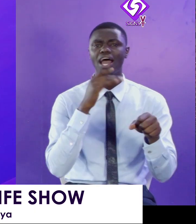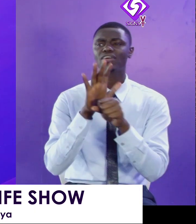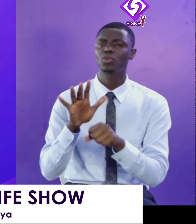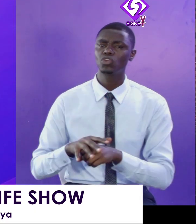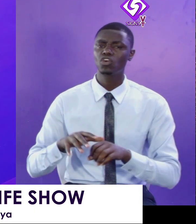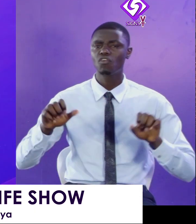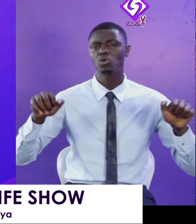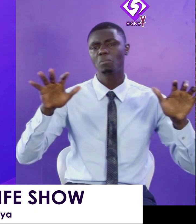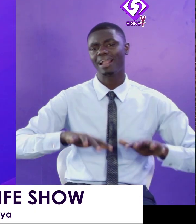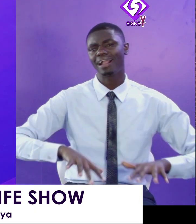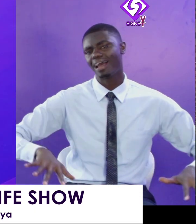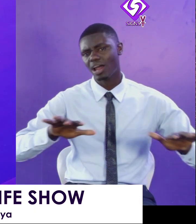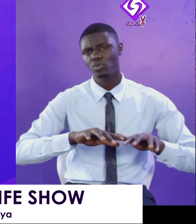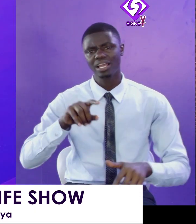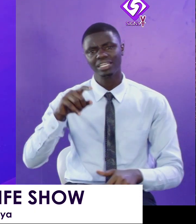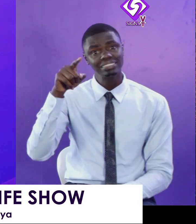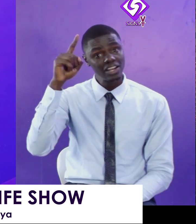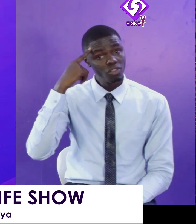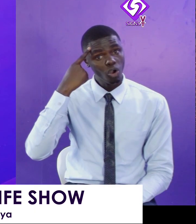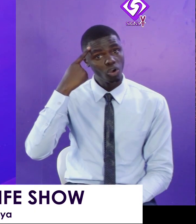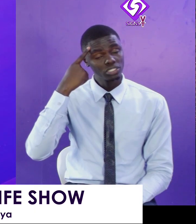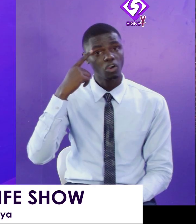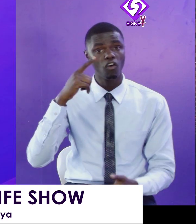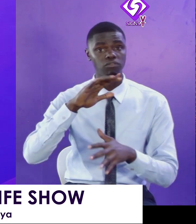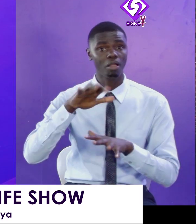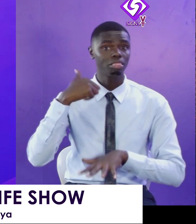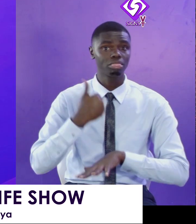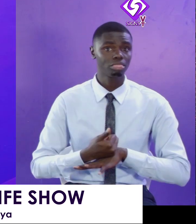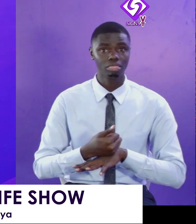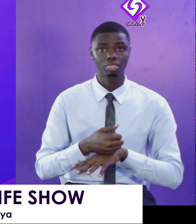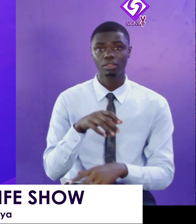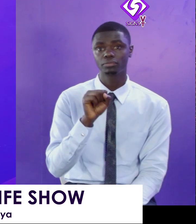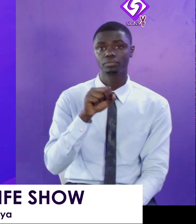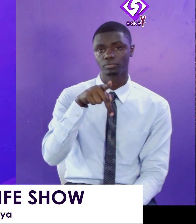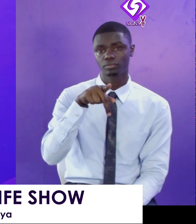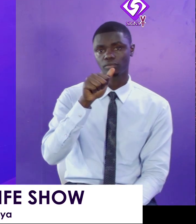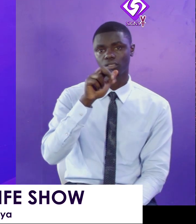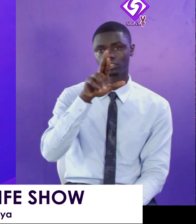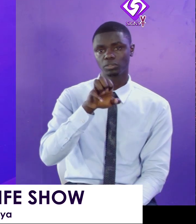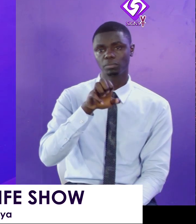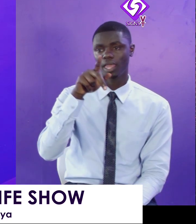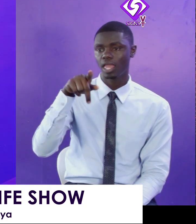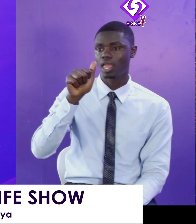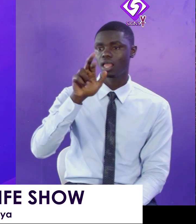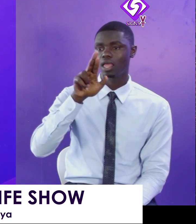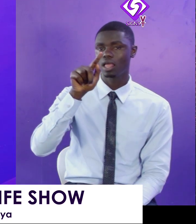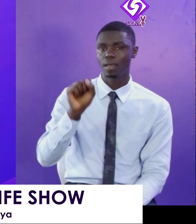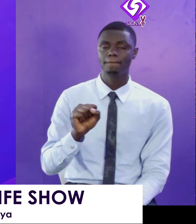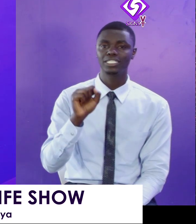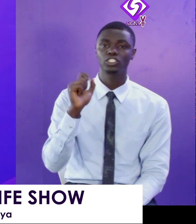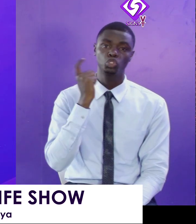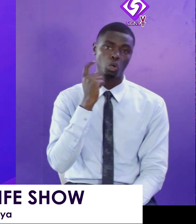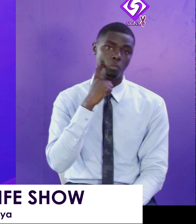motorbikes around. Have you ever thought of putting up a spare parts shop for motorbikes? You can look